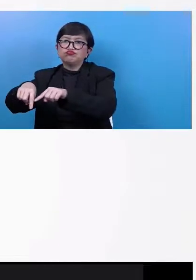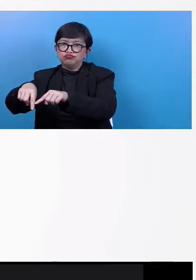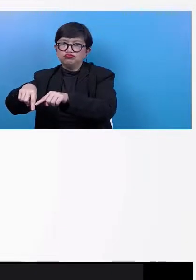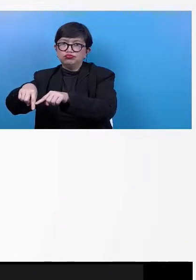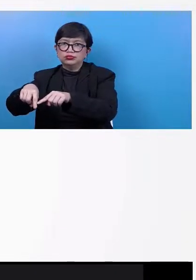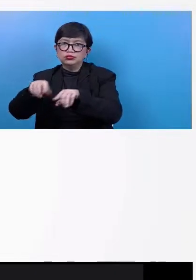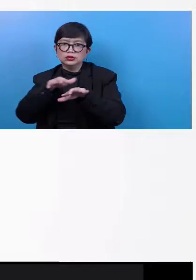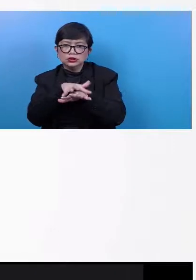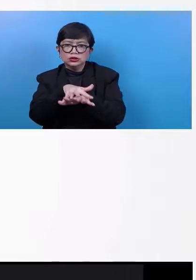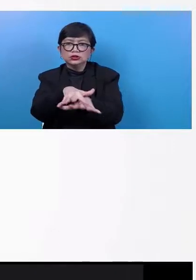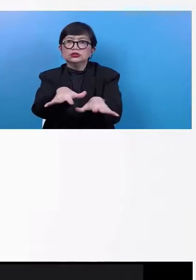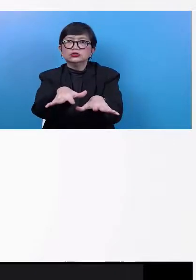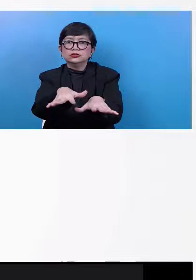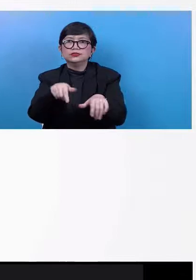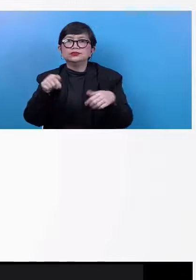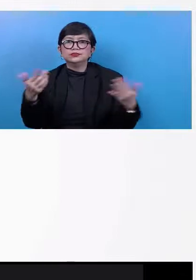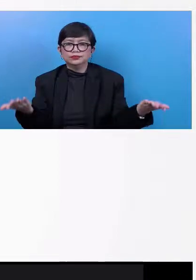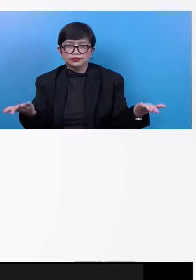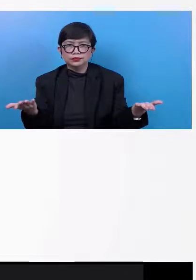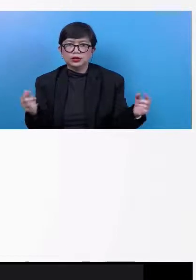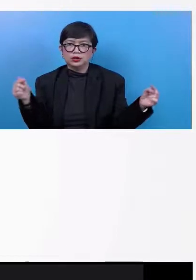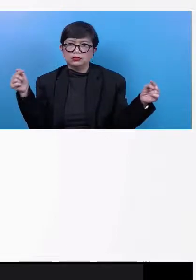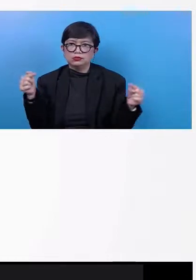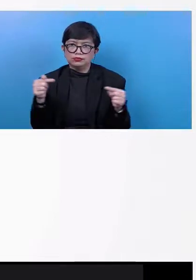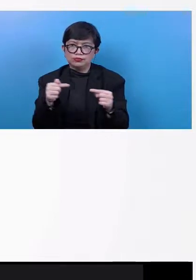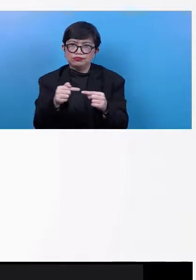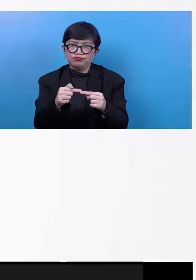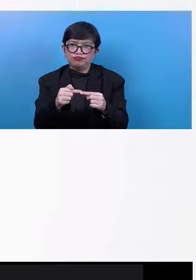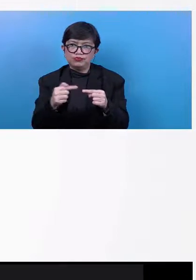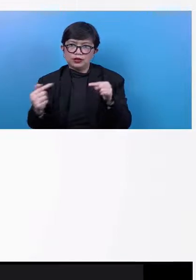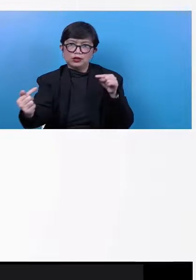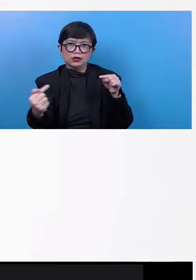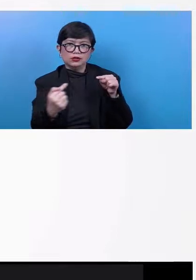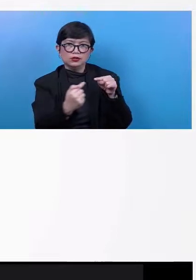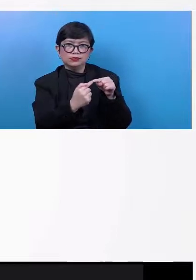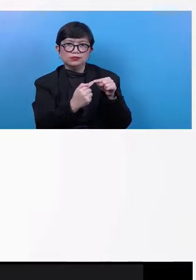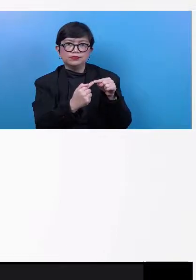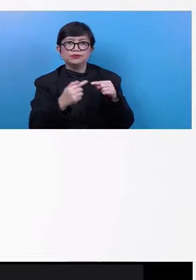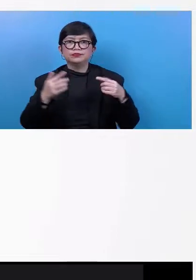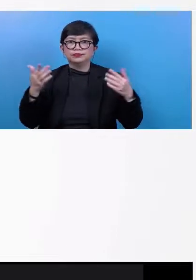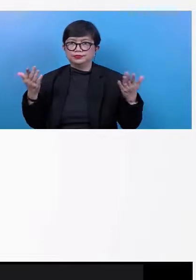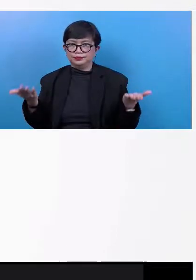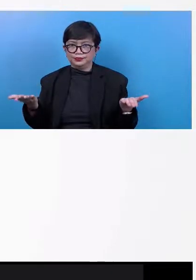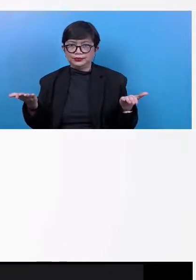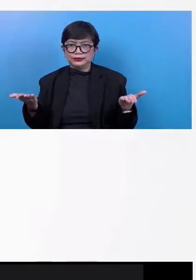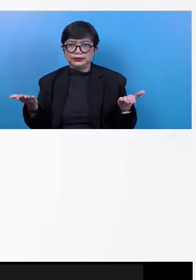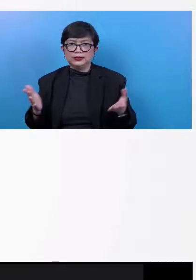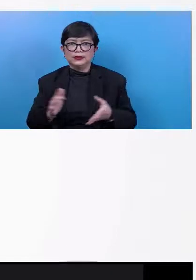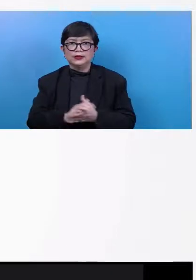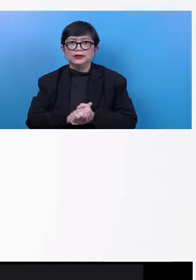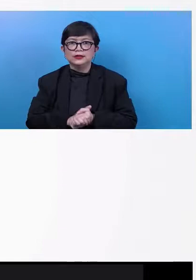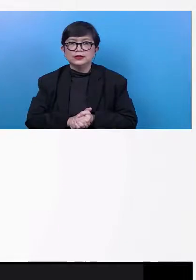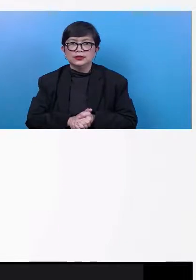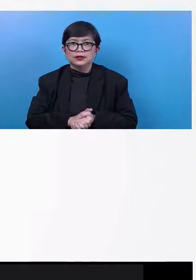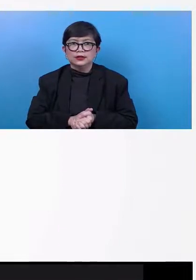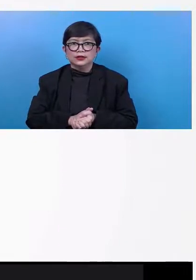systems connect to one another, as well as how shifts in information and data